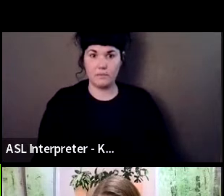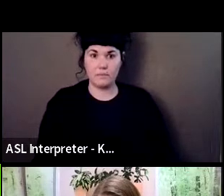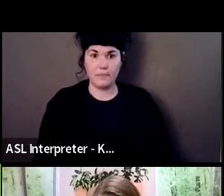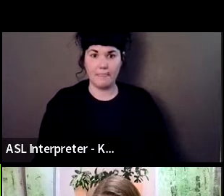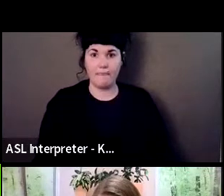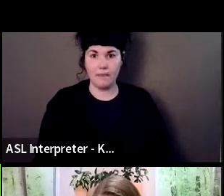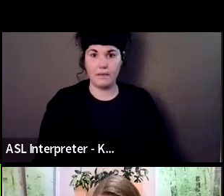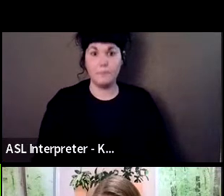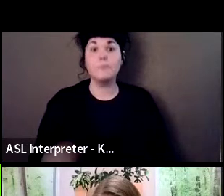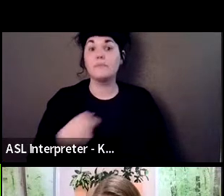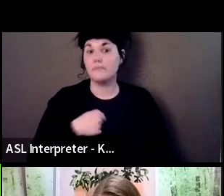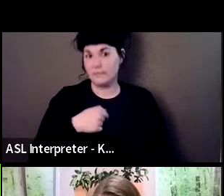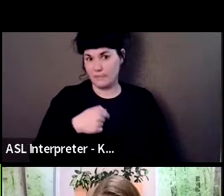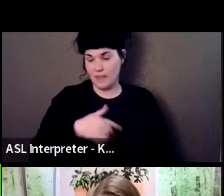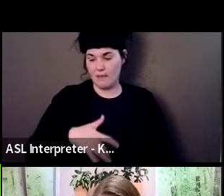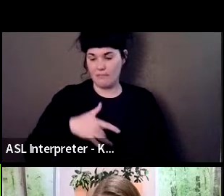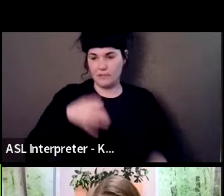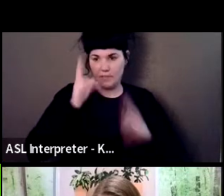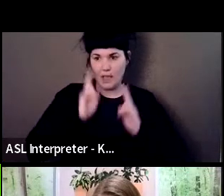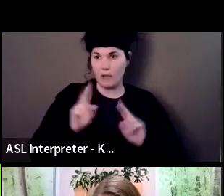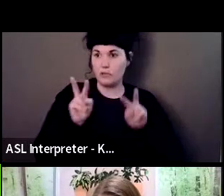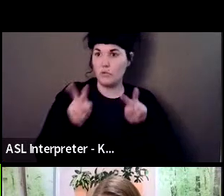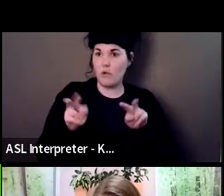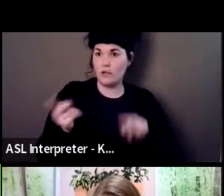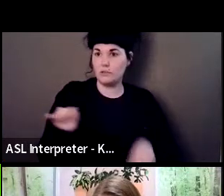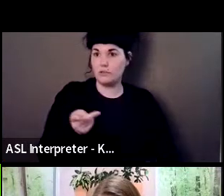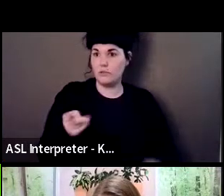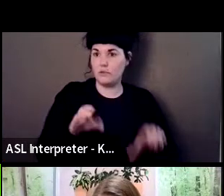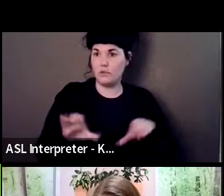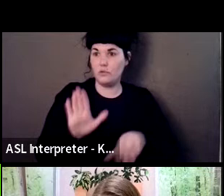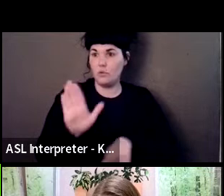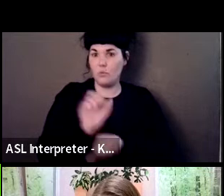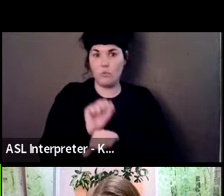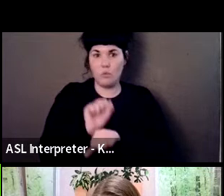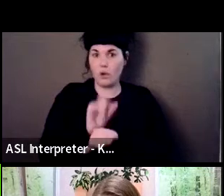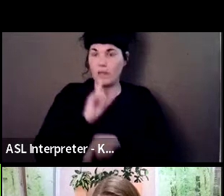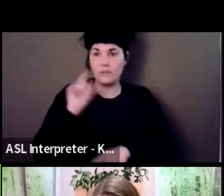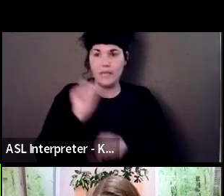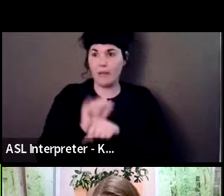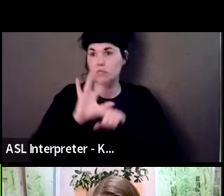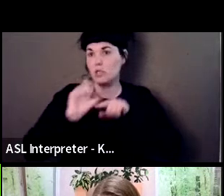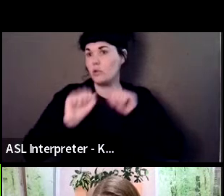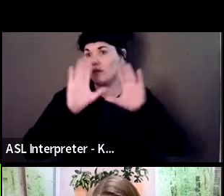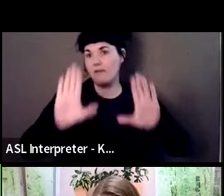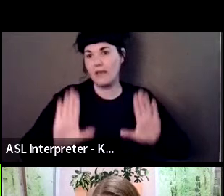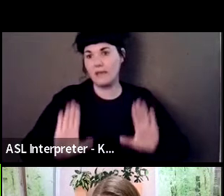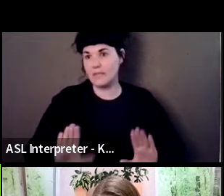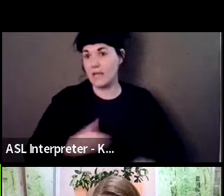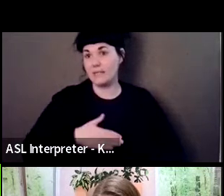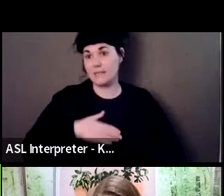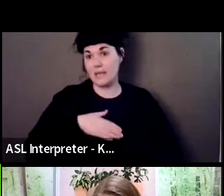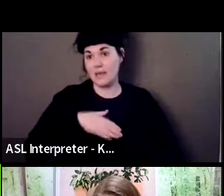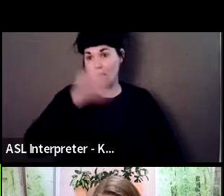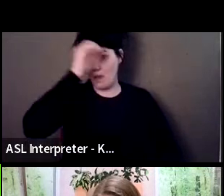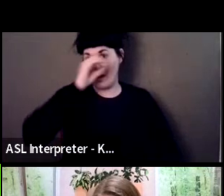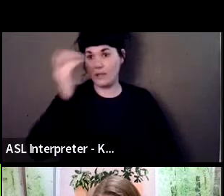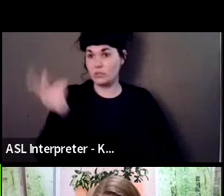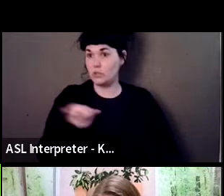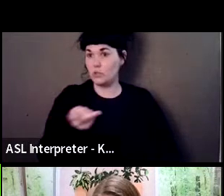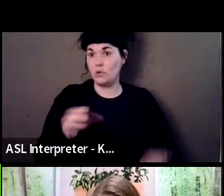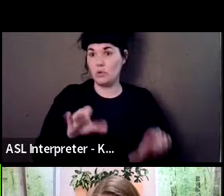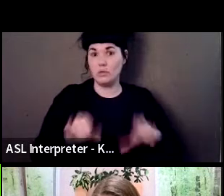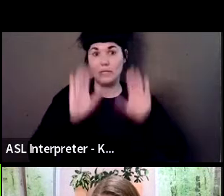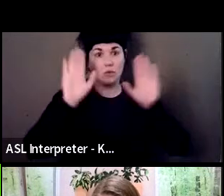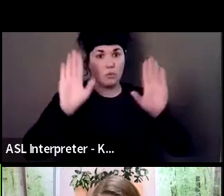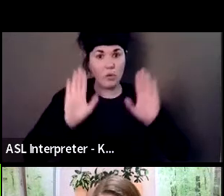I was honored to watch you two do your work. It was absolutely fantastic in my eyes. You guys did great. So